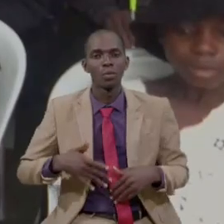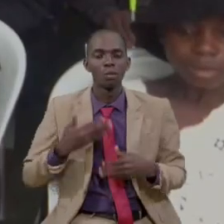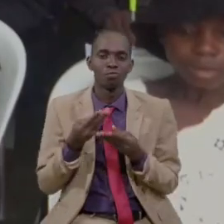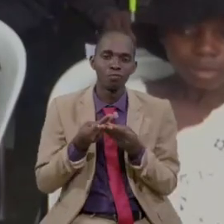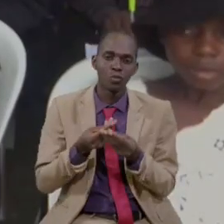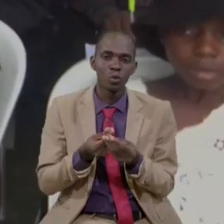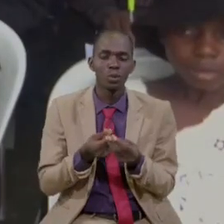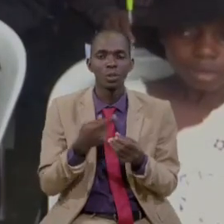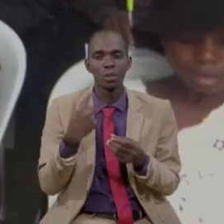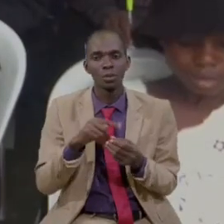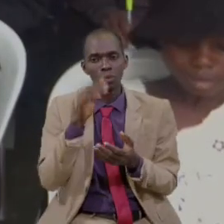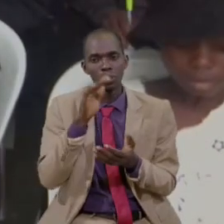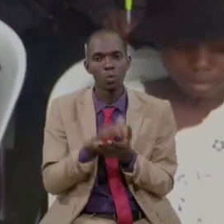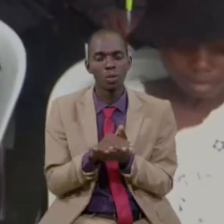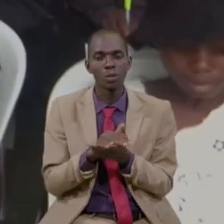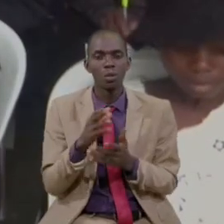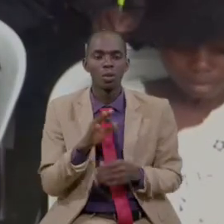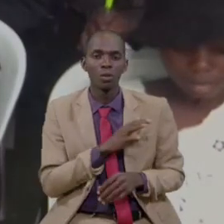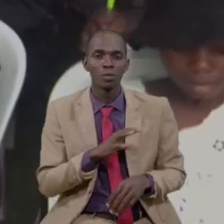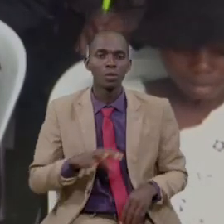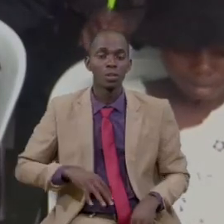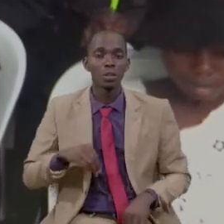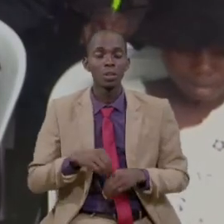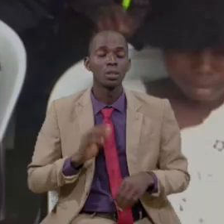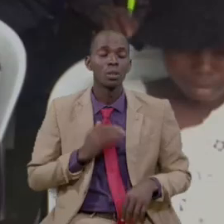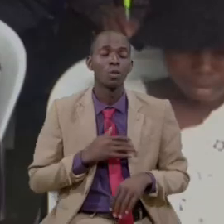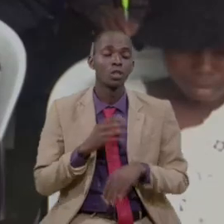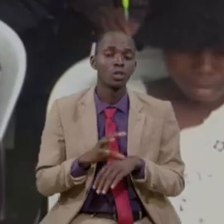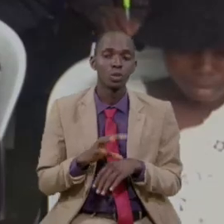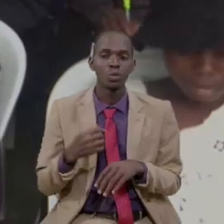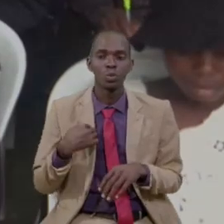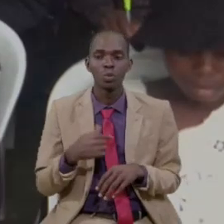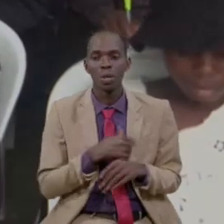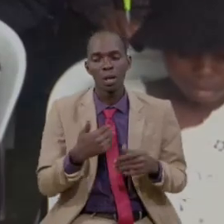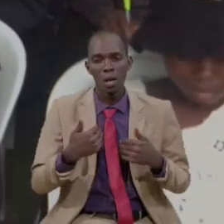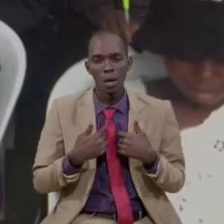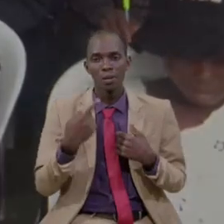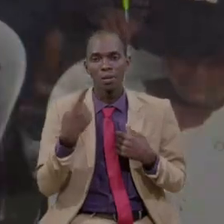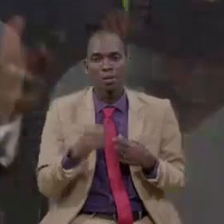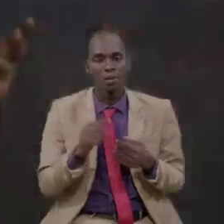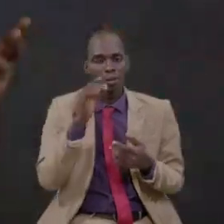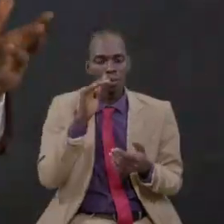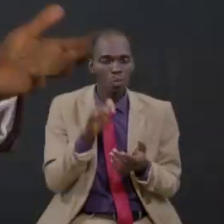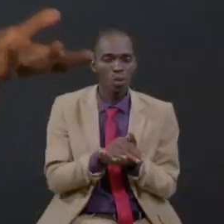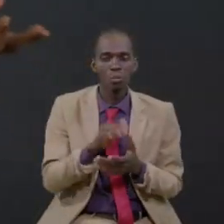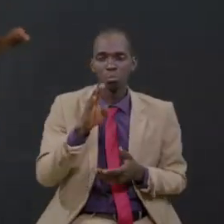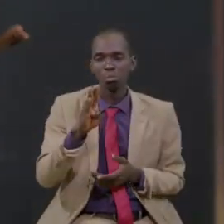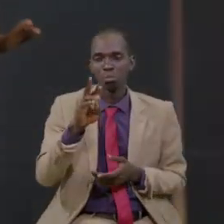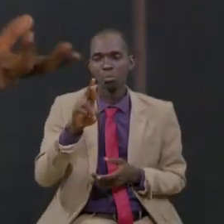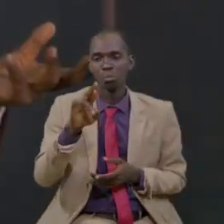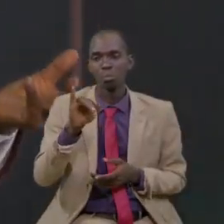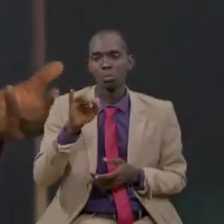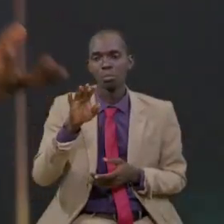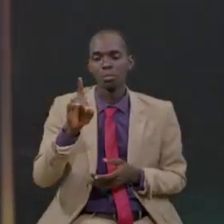bride of Christ. In our churches, we have the bride of Christ. We have the people who have come